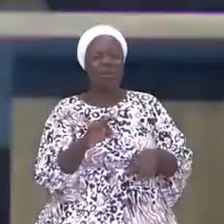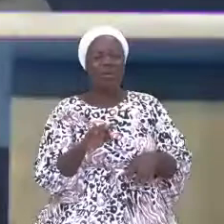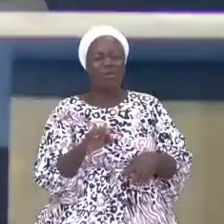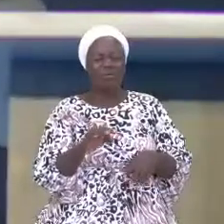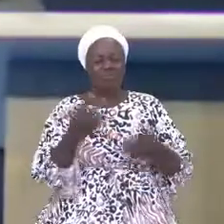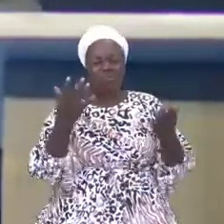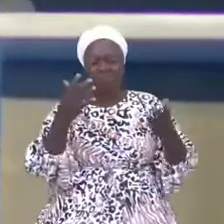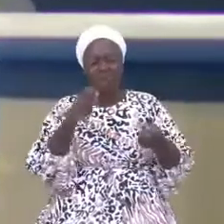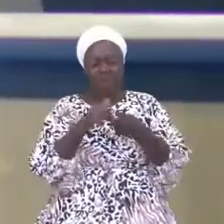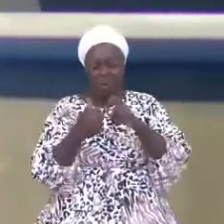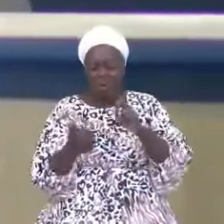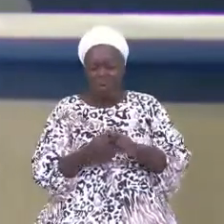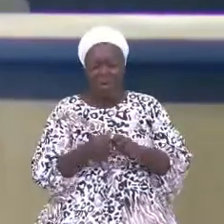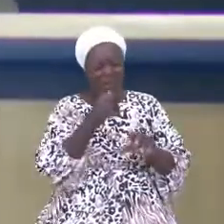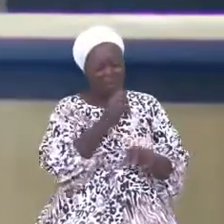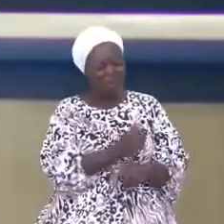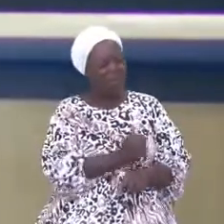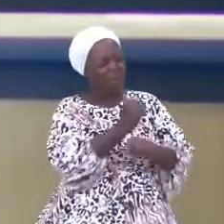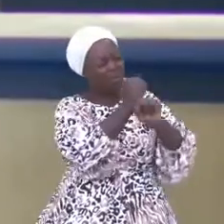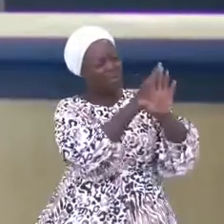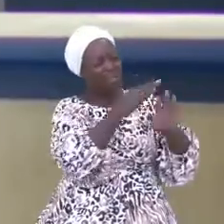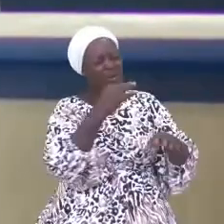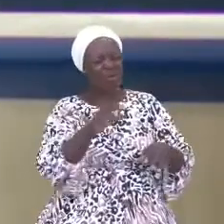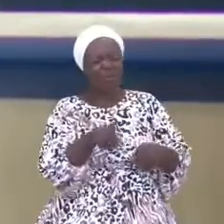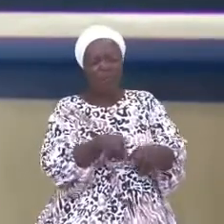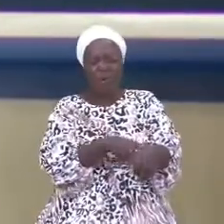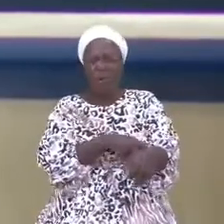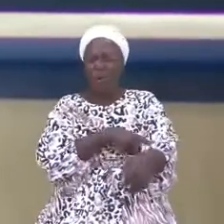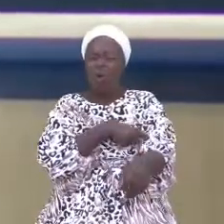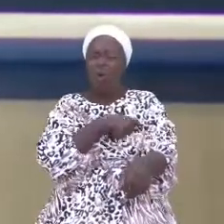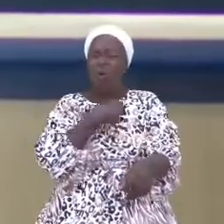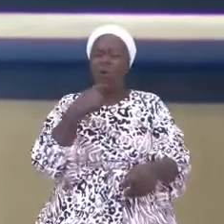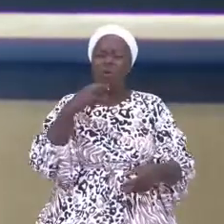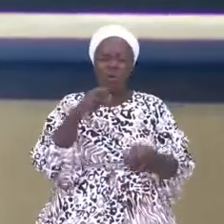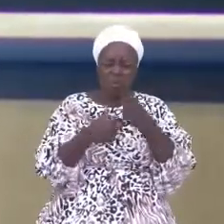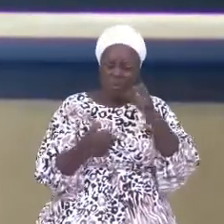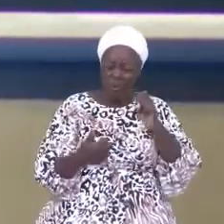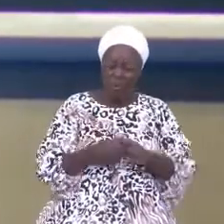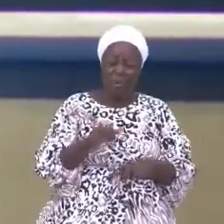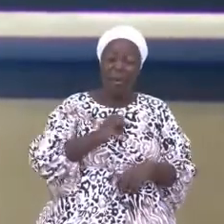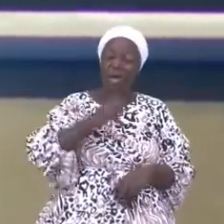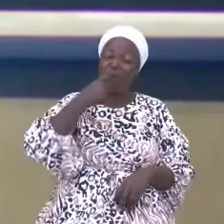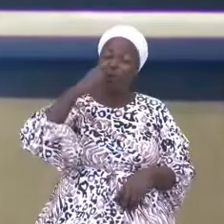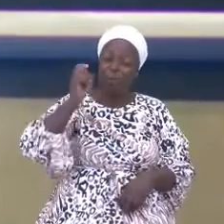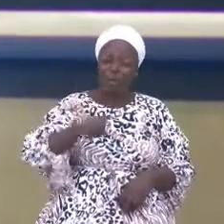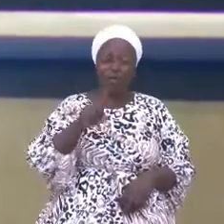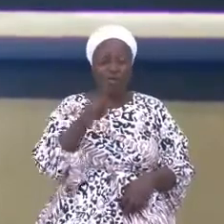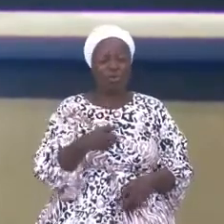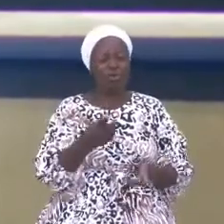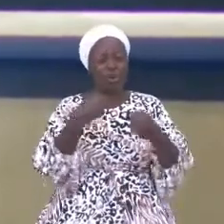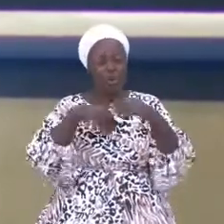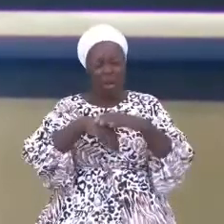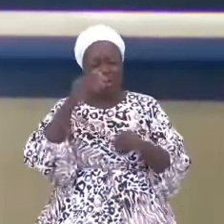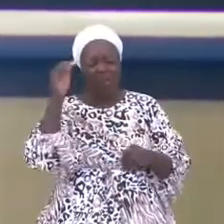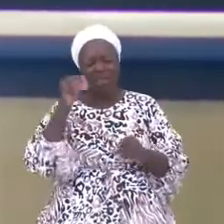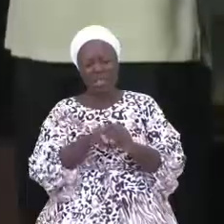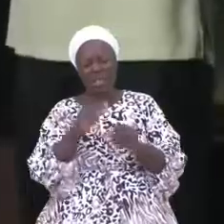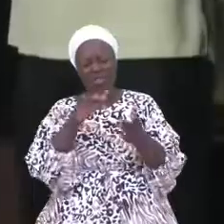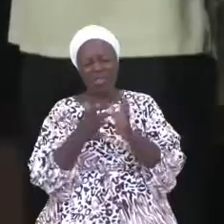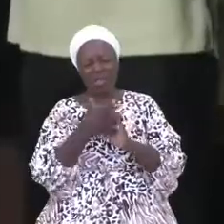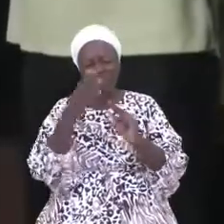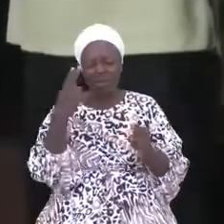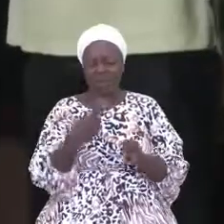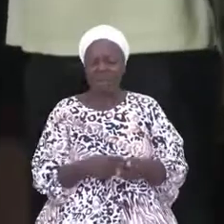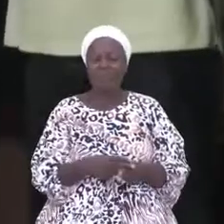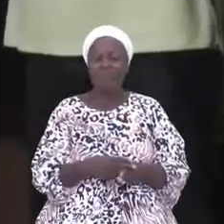infirmity, mountain of long-standing problem, I command you, come out in Jesus'